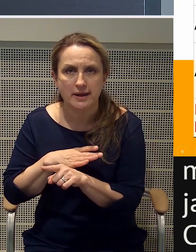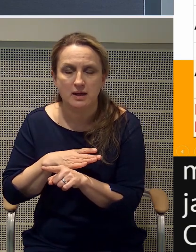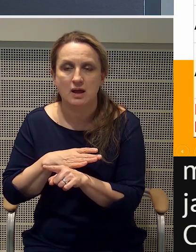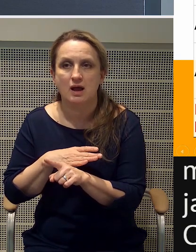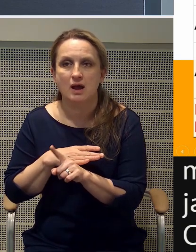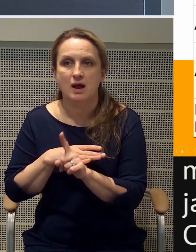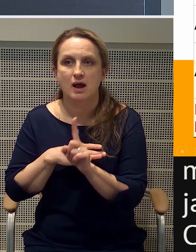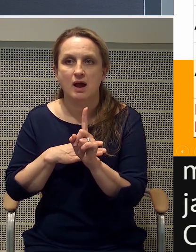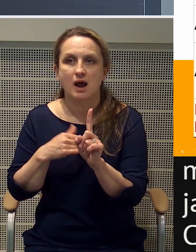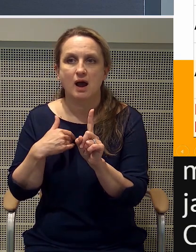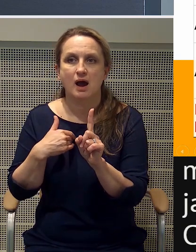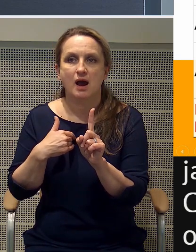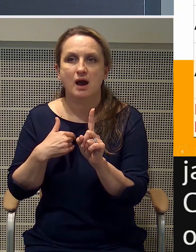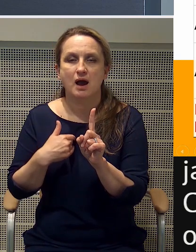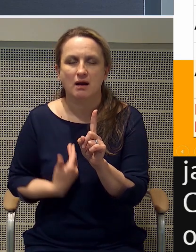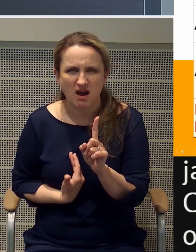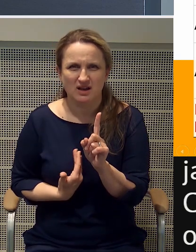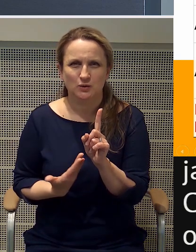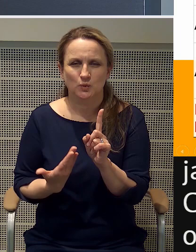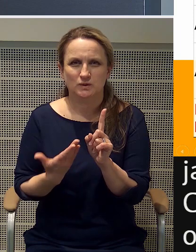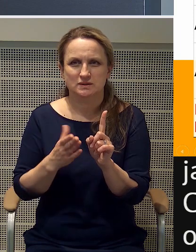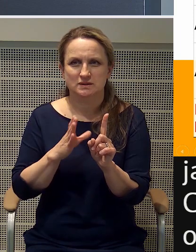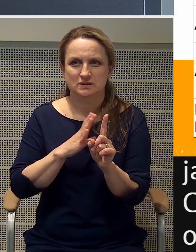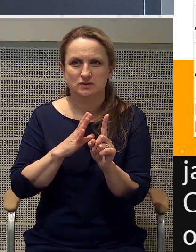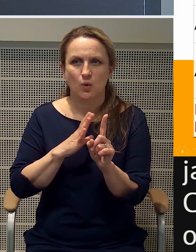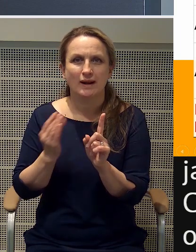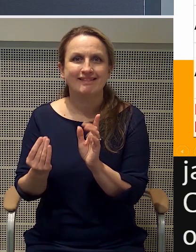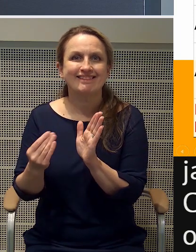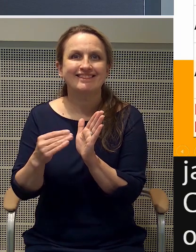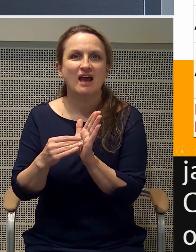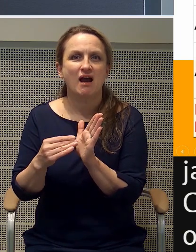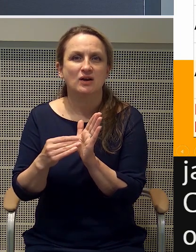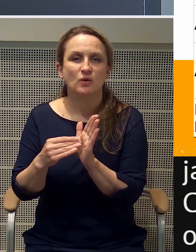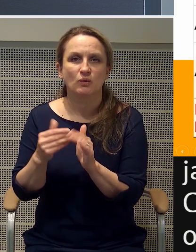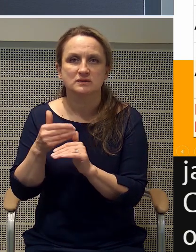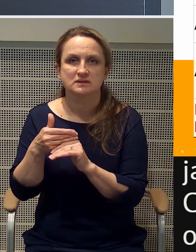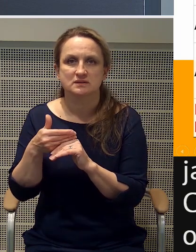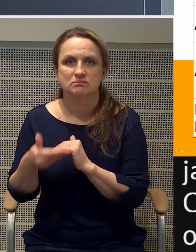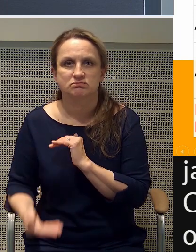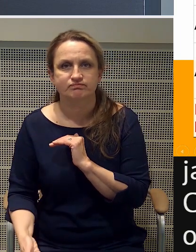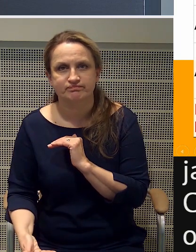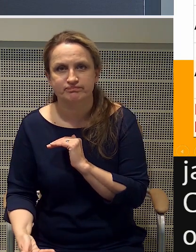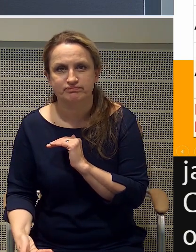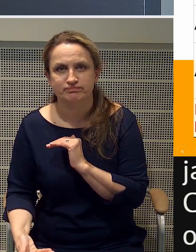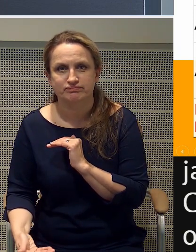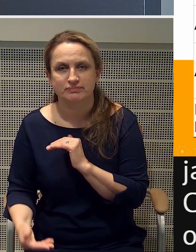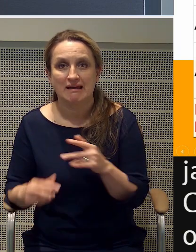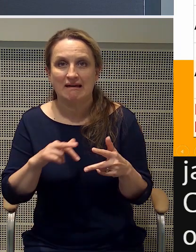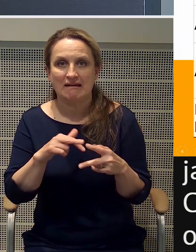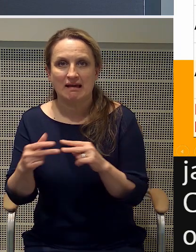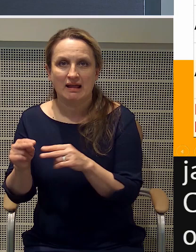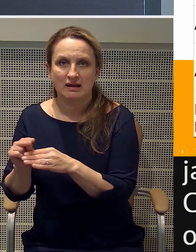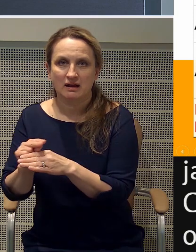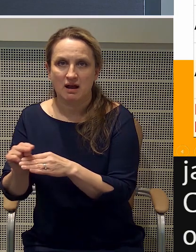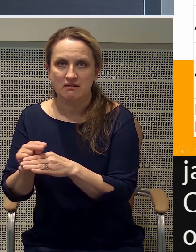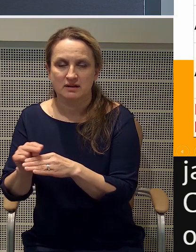said actually that it's 2.8 million pounds. And unfortunately, we